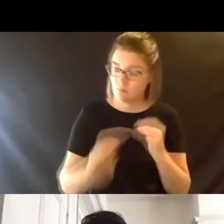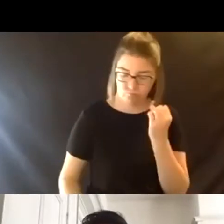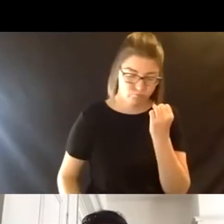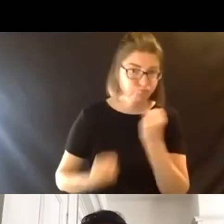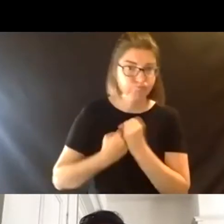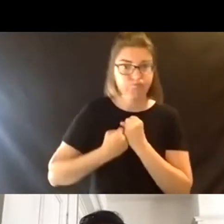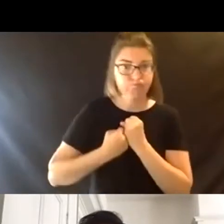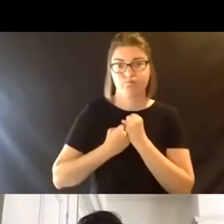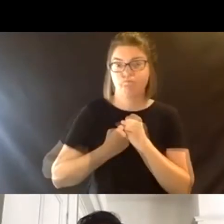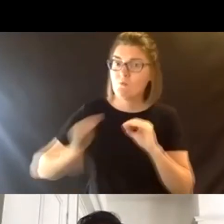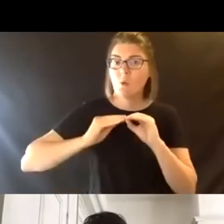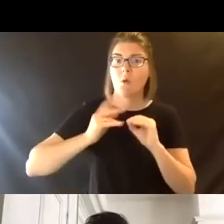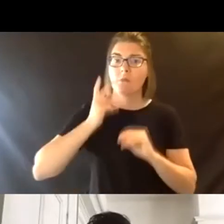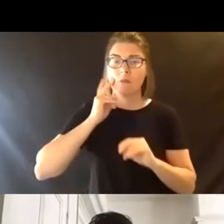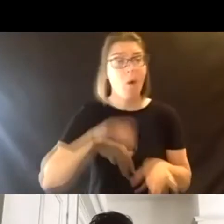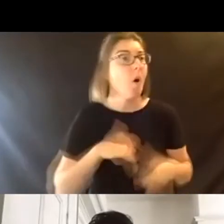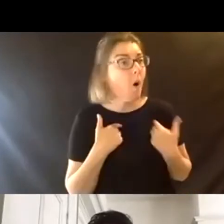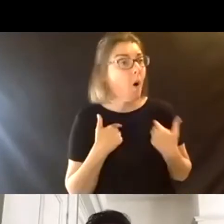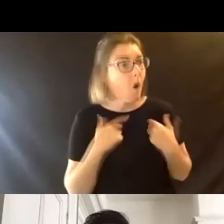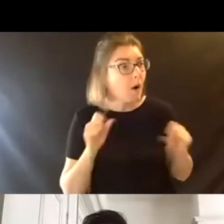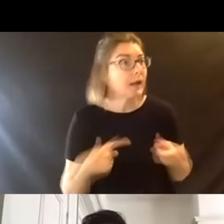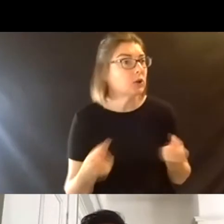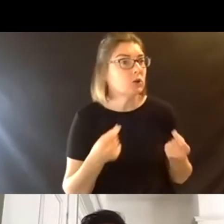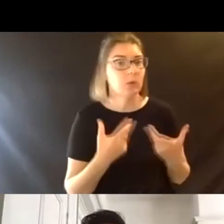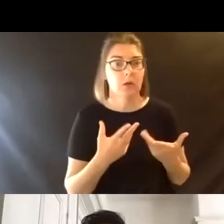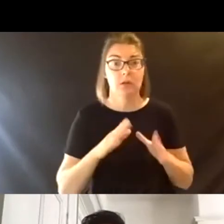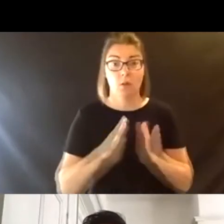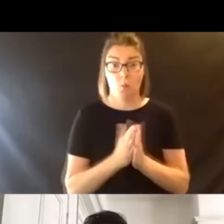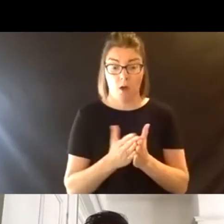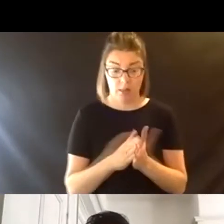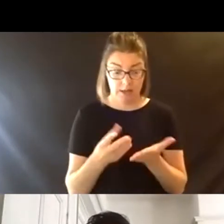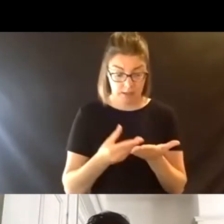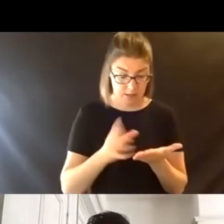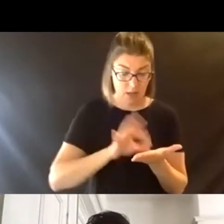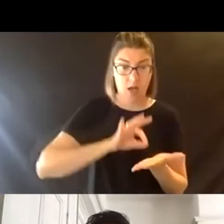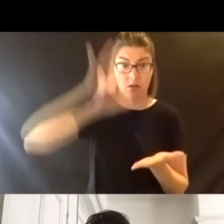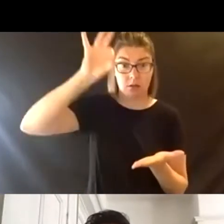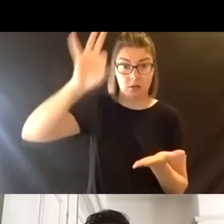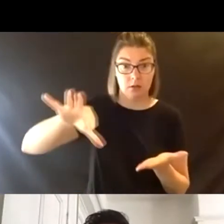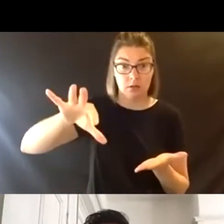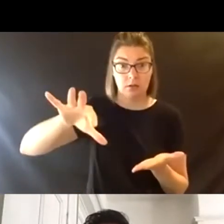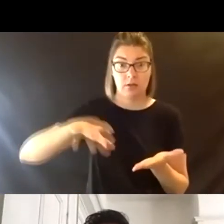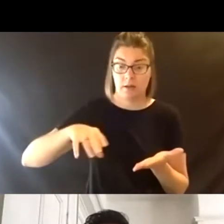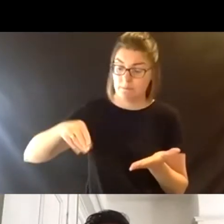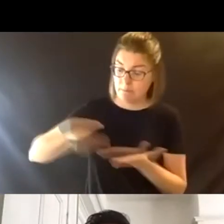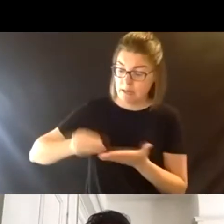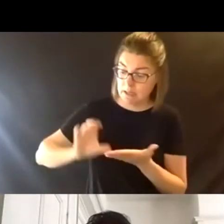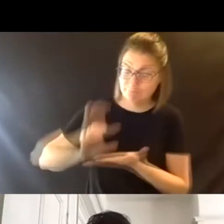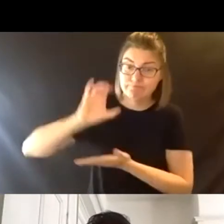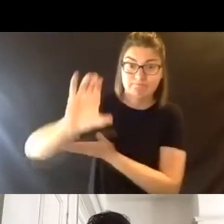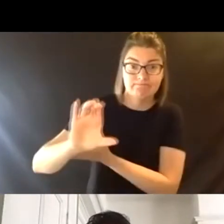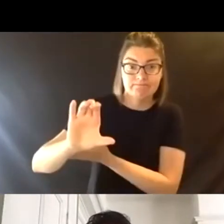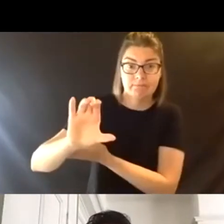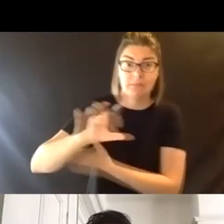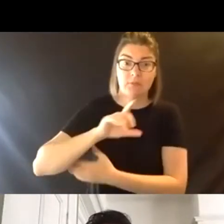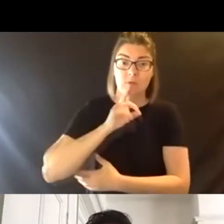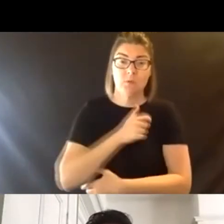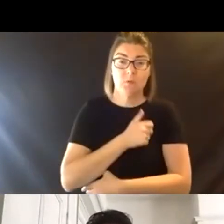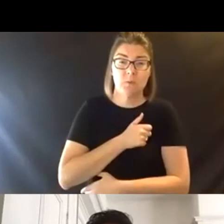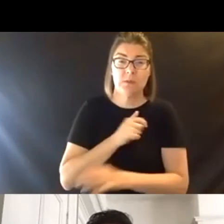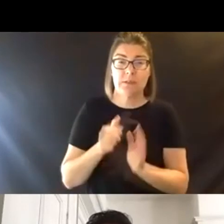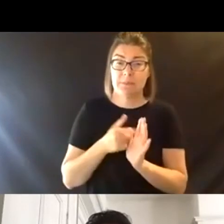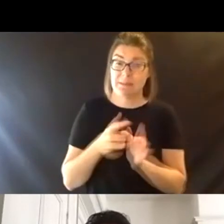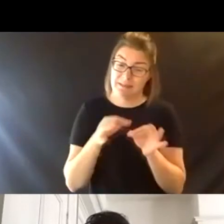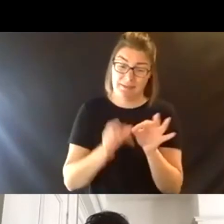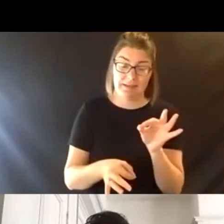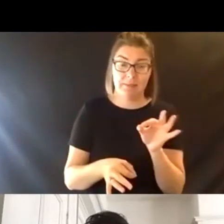And if people are, what can we do? What can you do? Open your wallets, make it happen. Like, I'm sorry, but sometimes it's as simple as